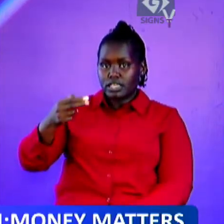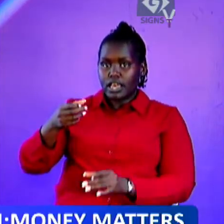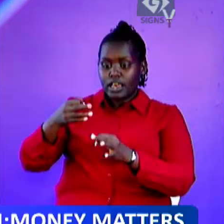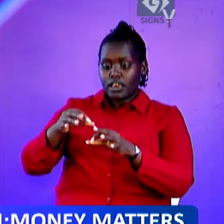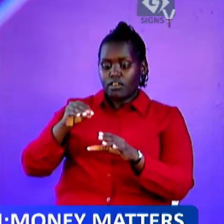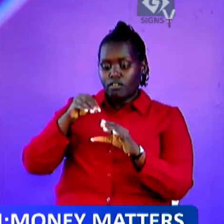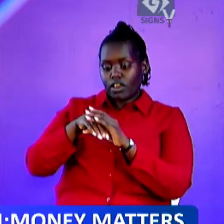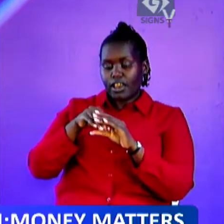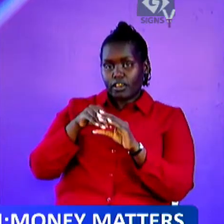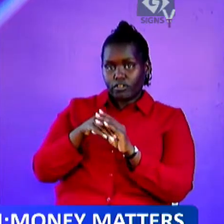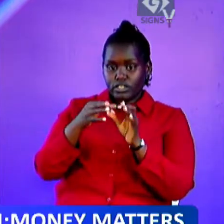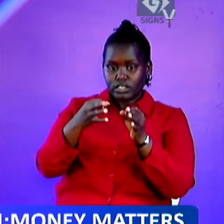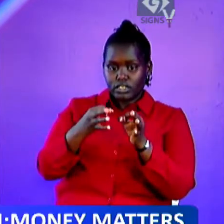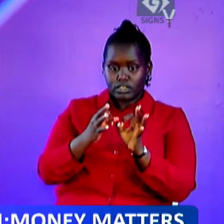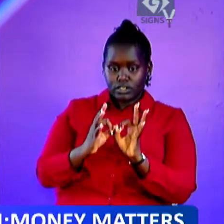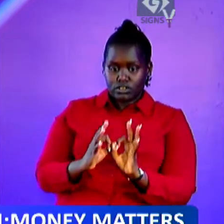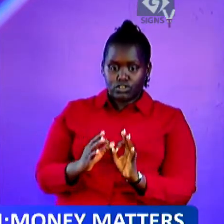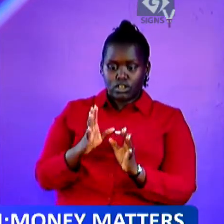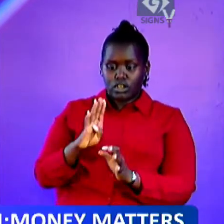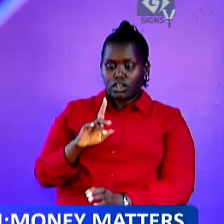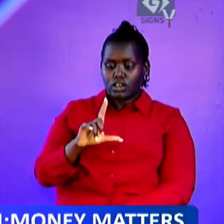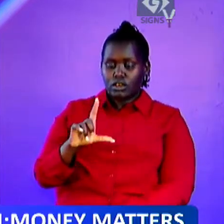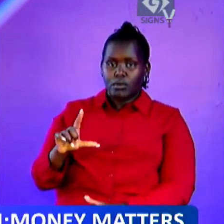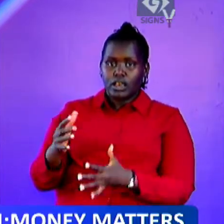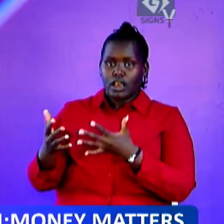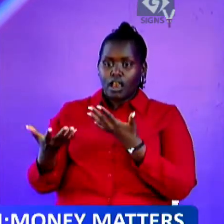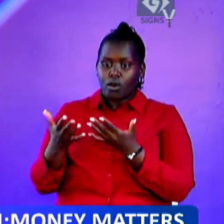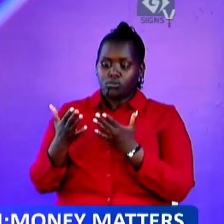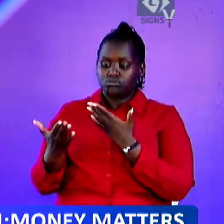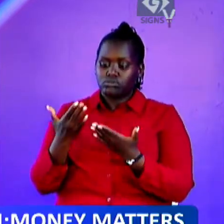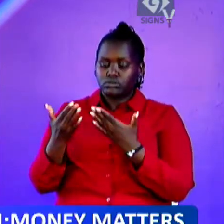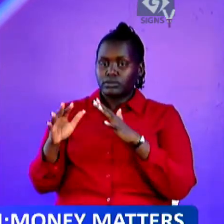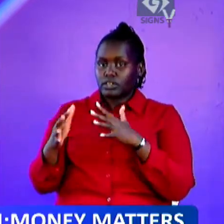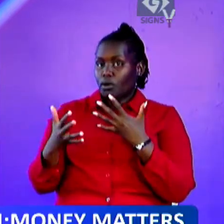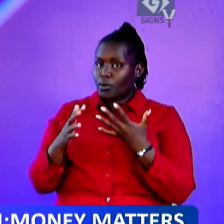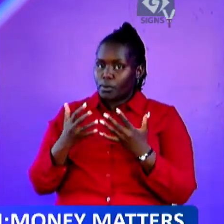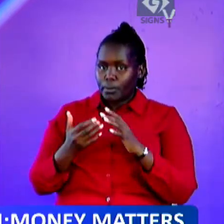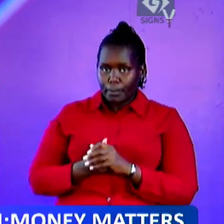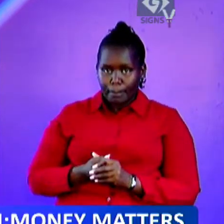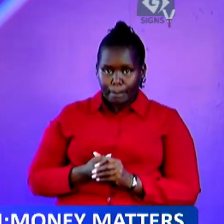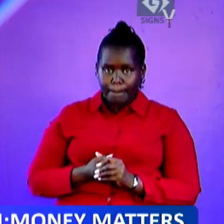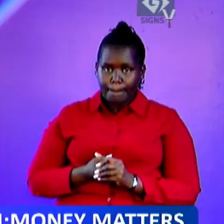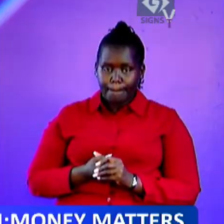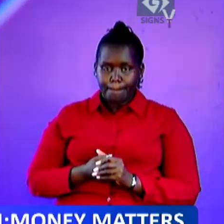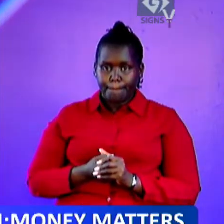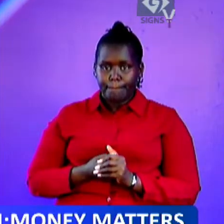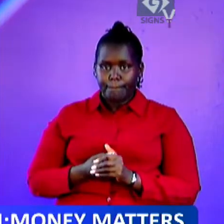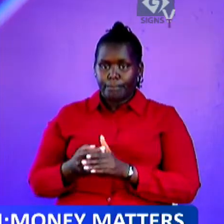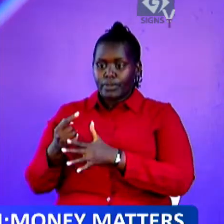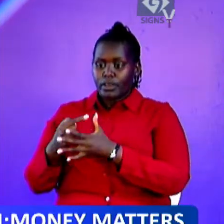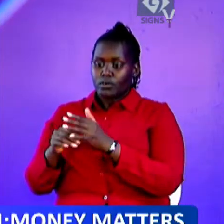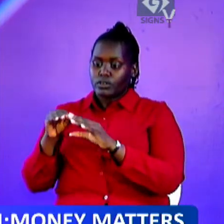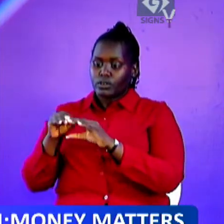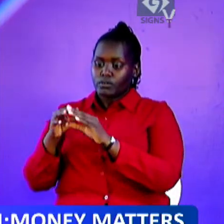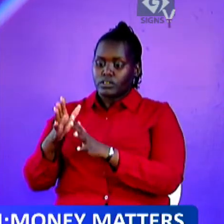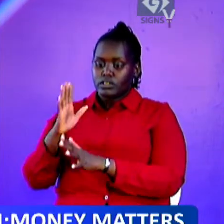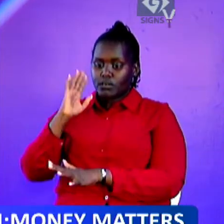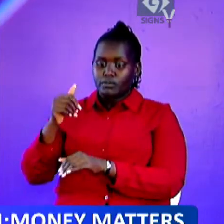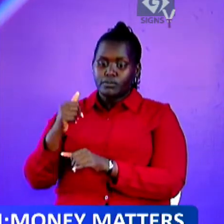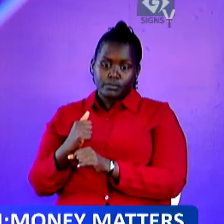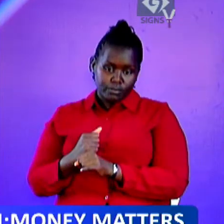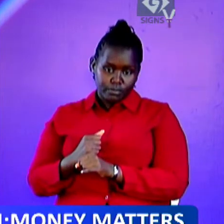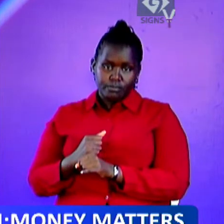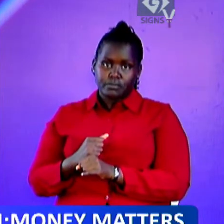does my investment compare against inflation? Typically, what an investor would do,